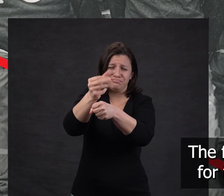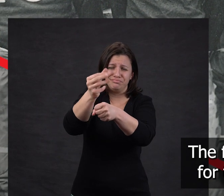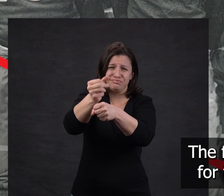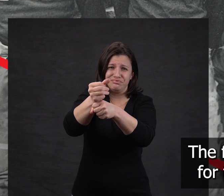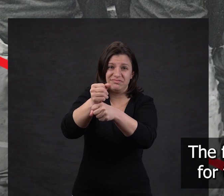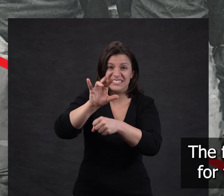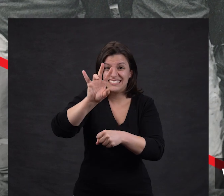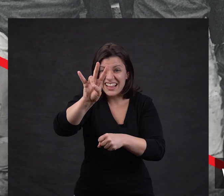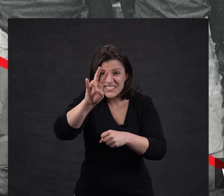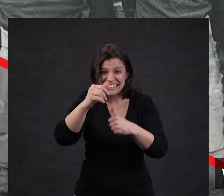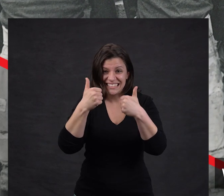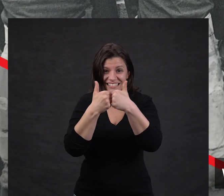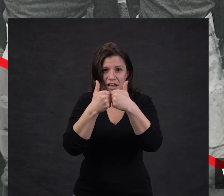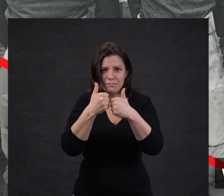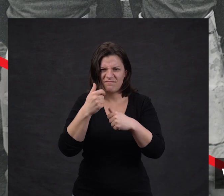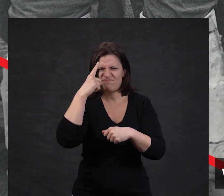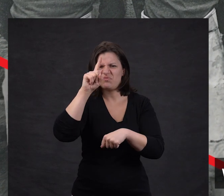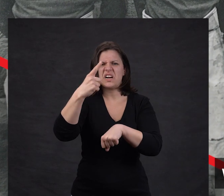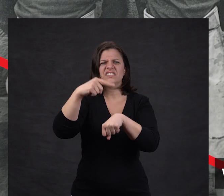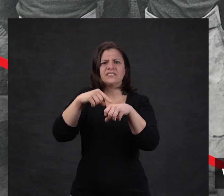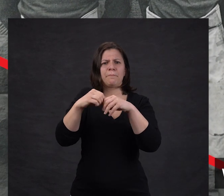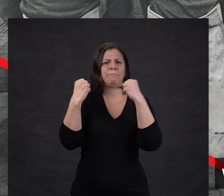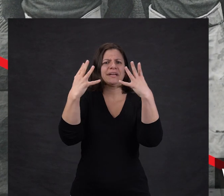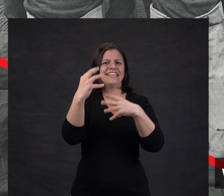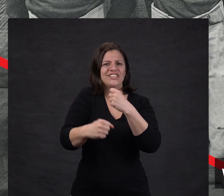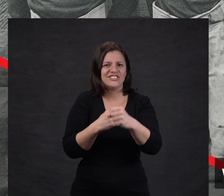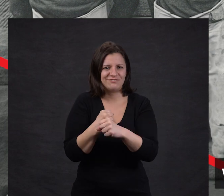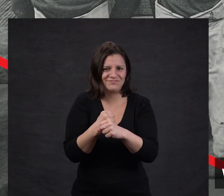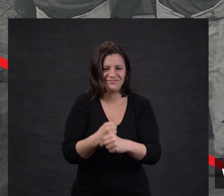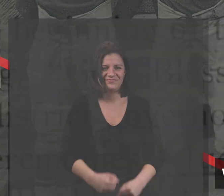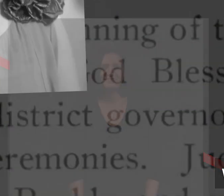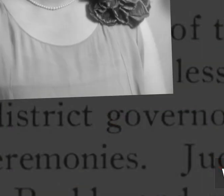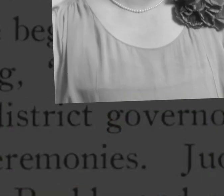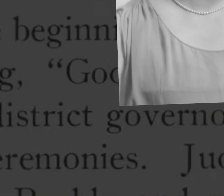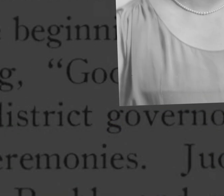in many years, winning all 7 games.